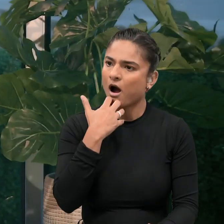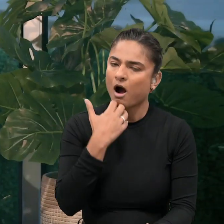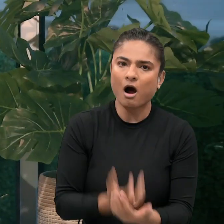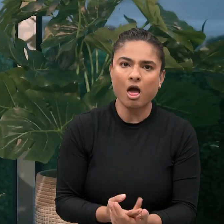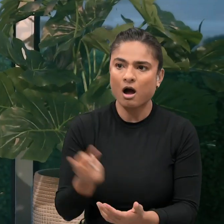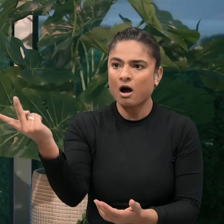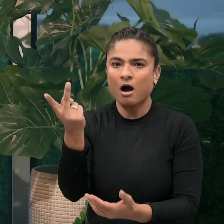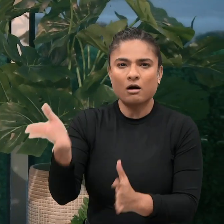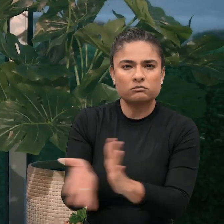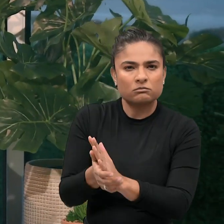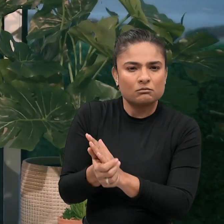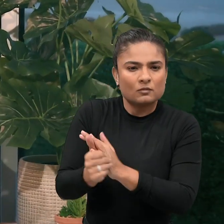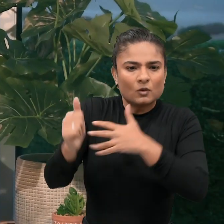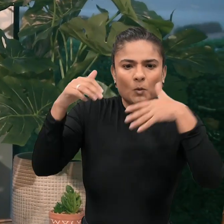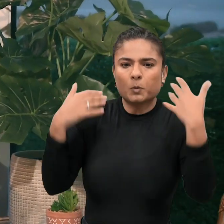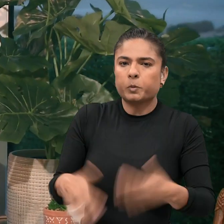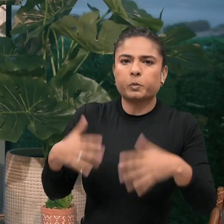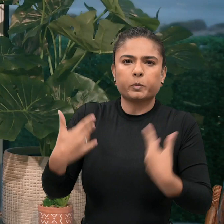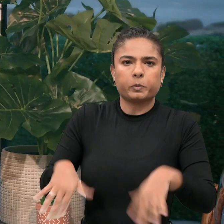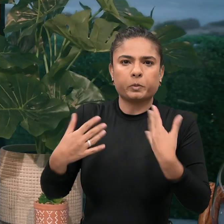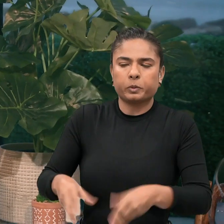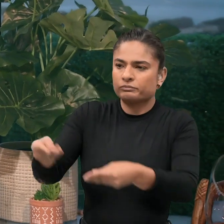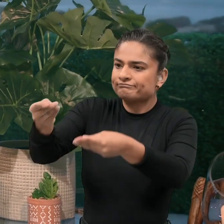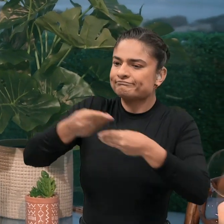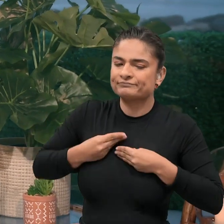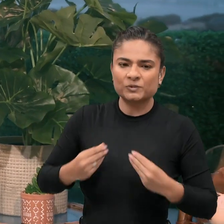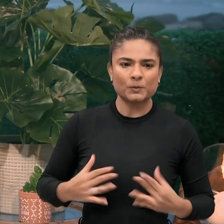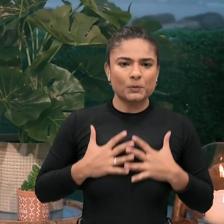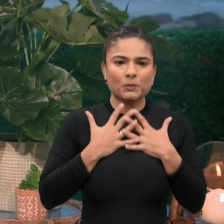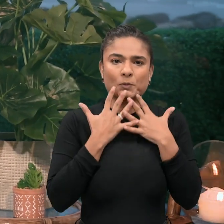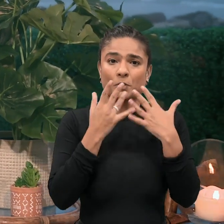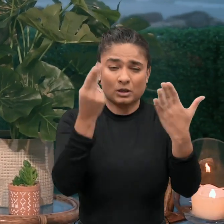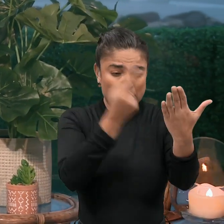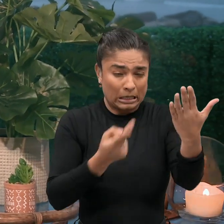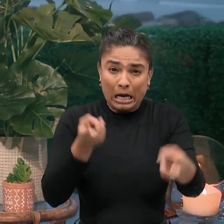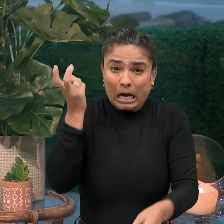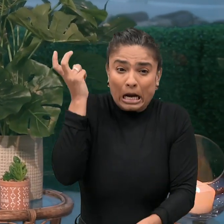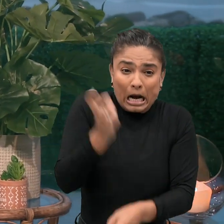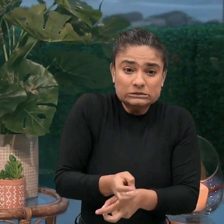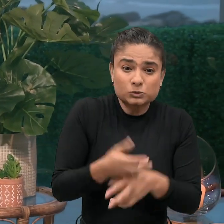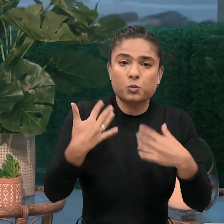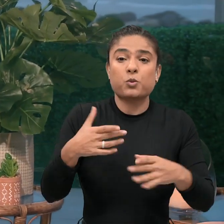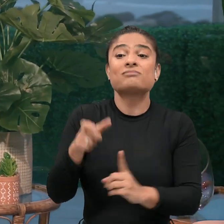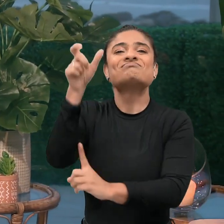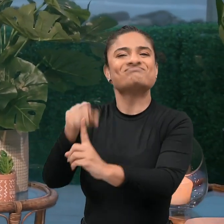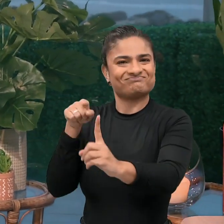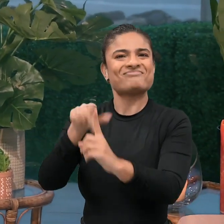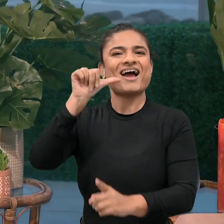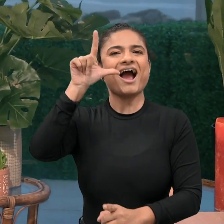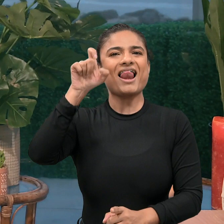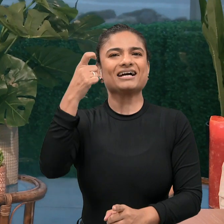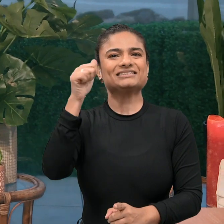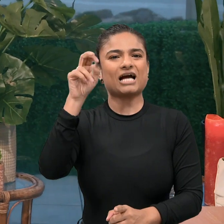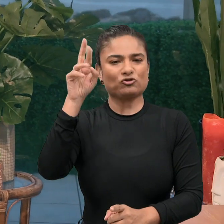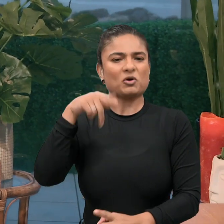Ek word weggeslaan deur Brenton en Martin se asemrowende talent. Dit lyk ontsettend moeilik. Na die breek ontmoet